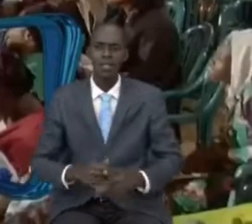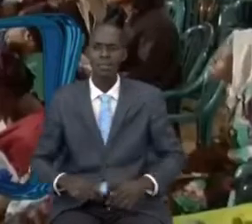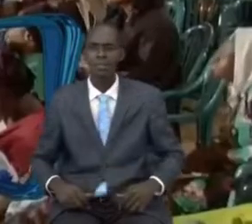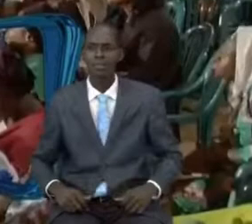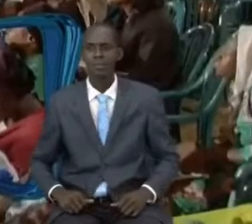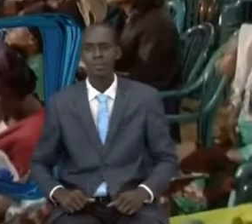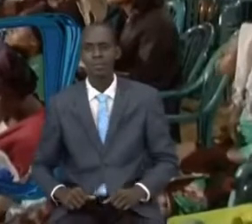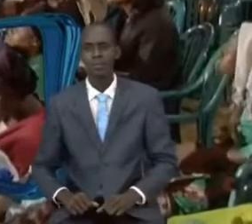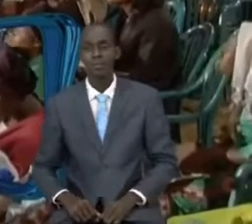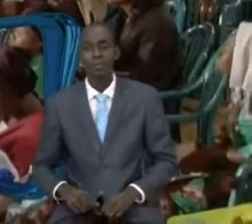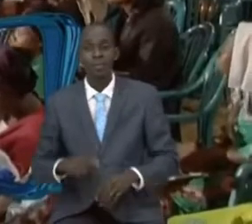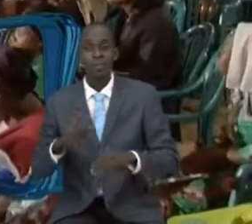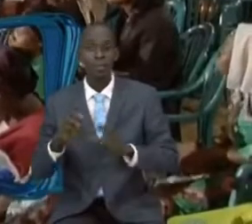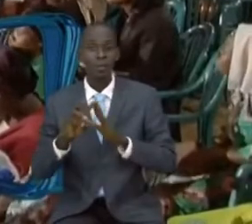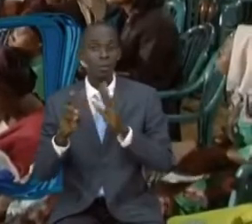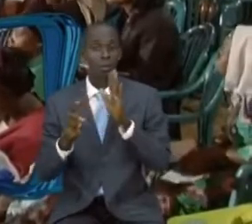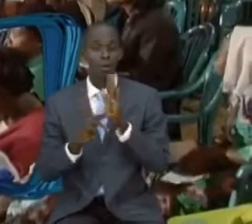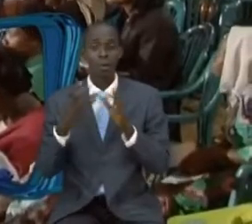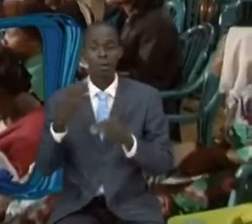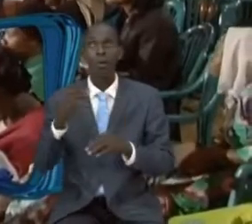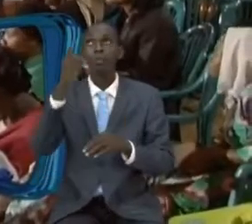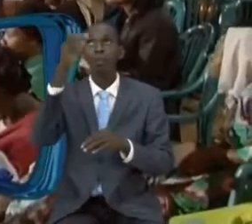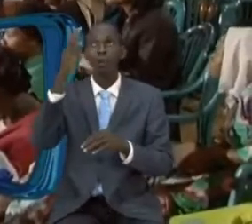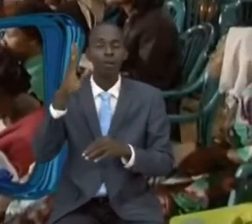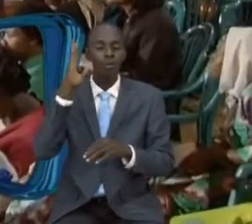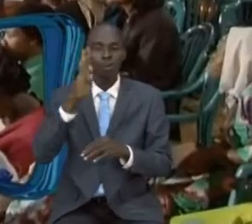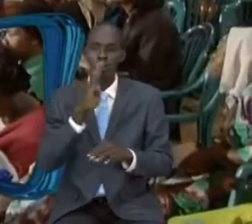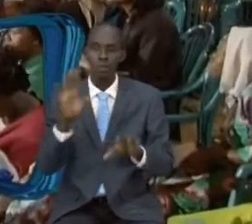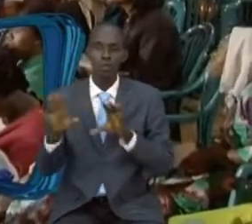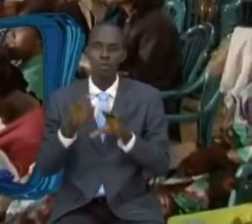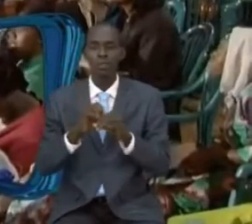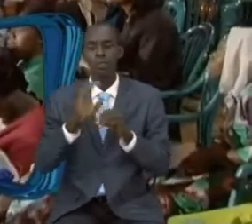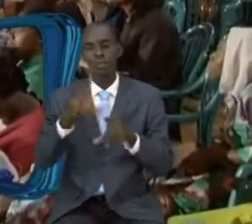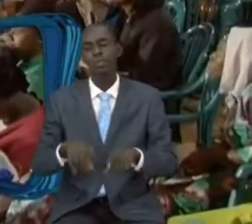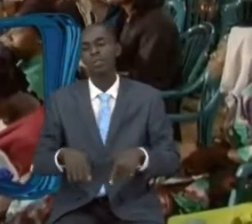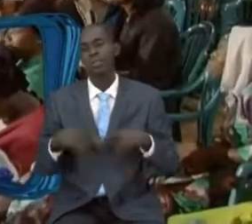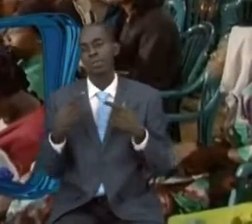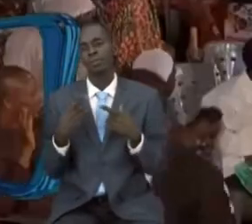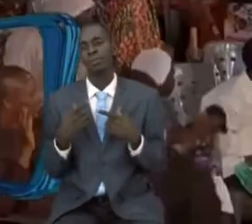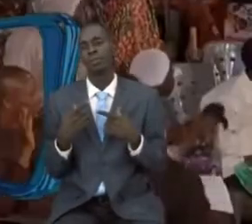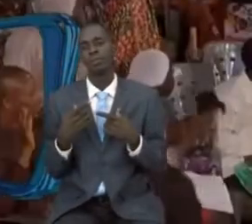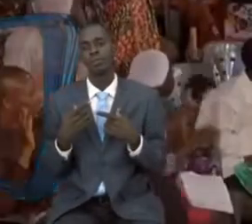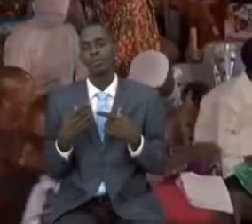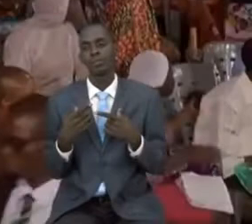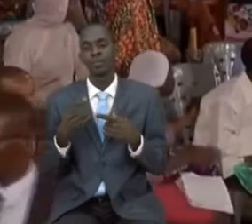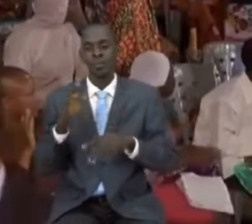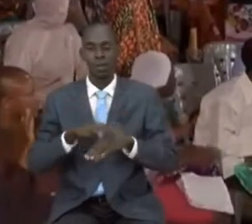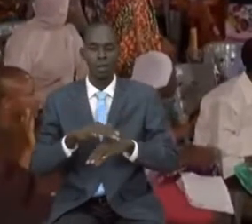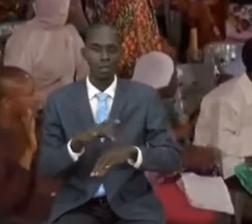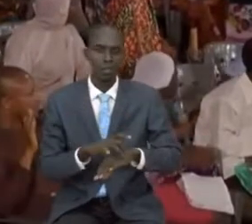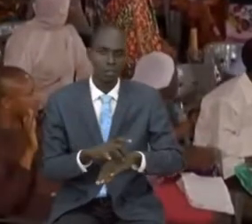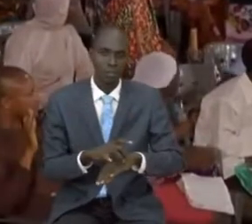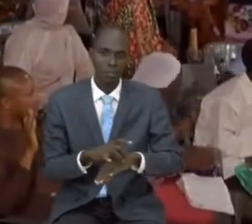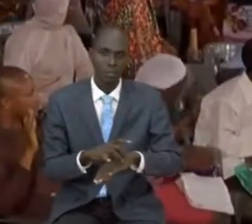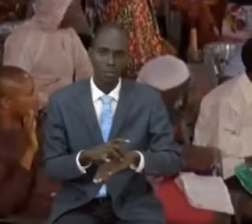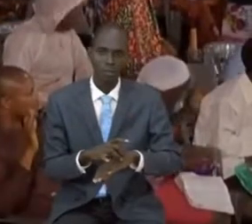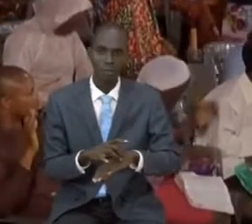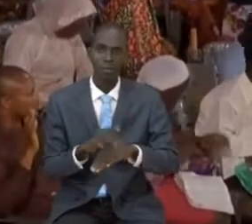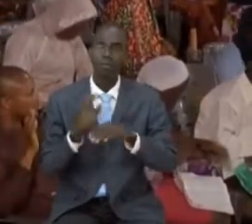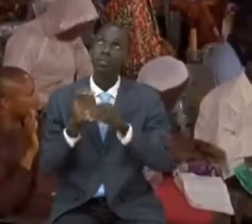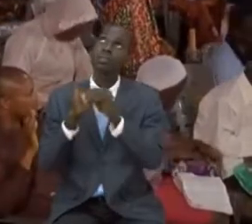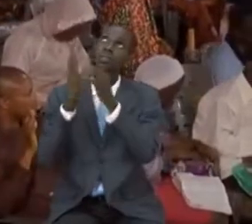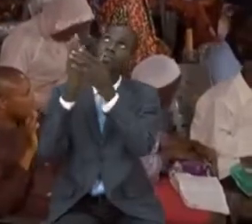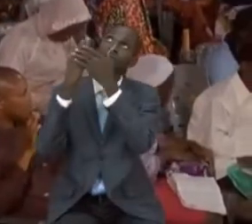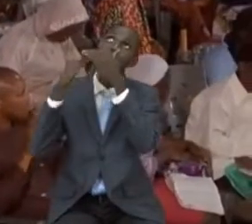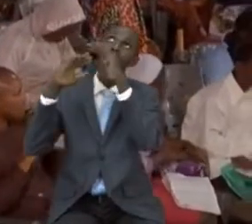The will of God will be done in your life. On earth, in